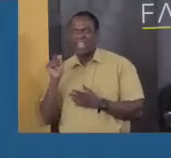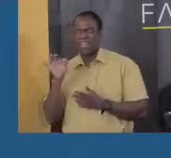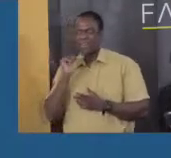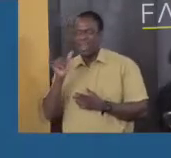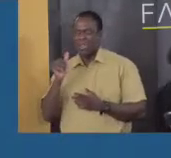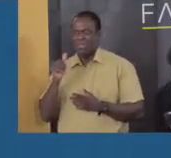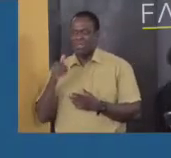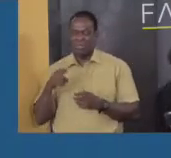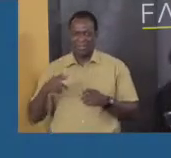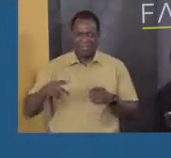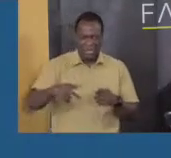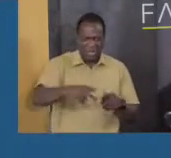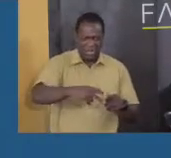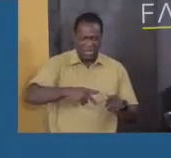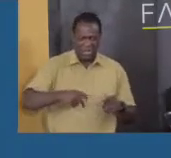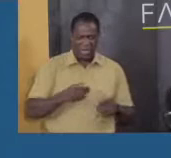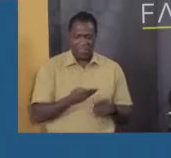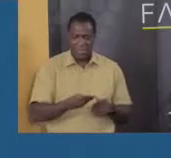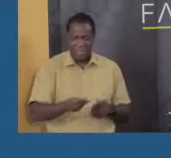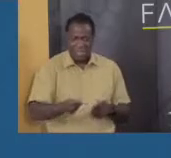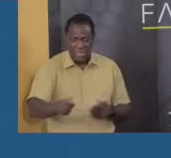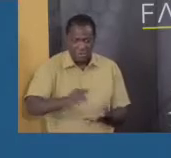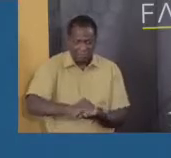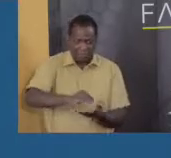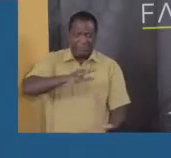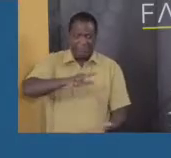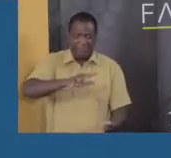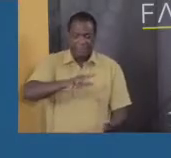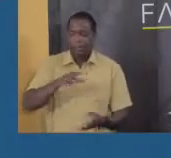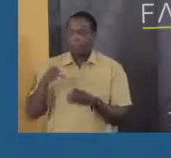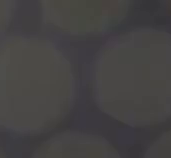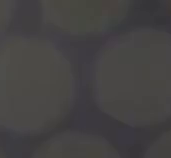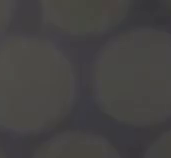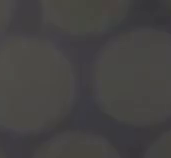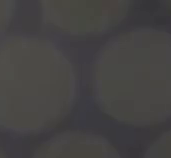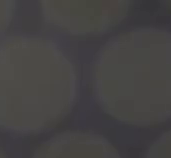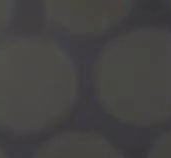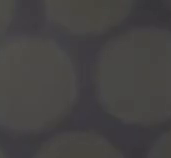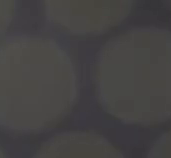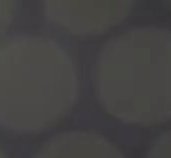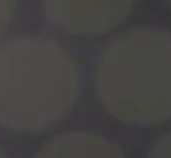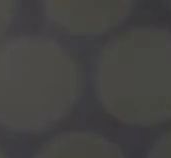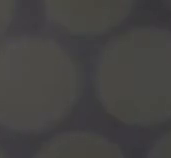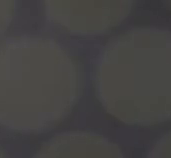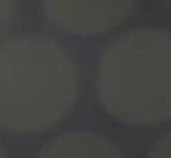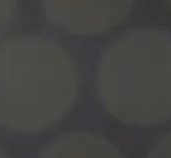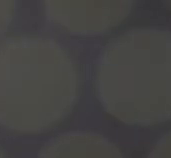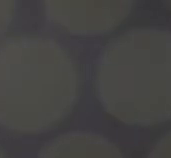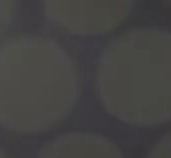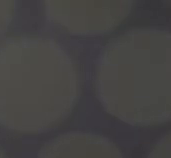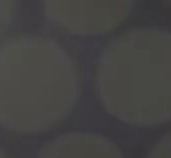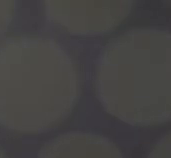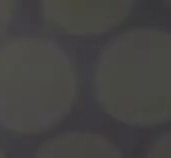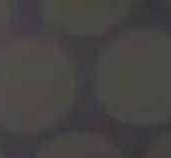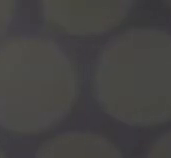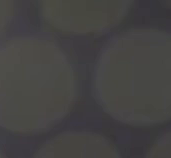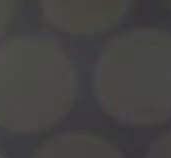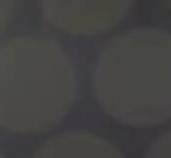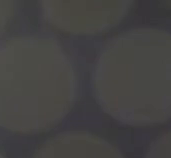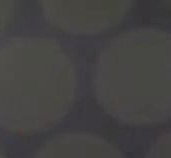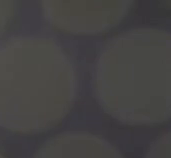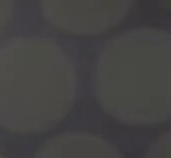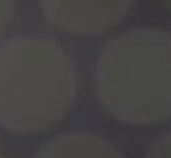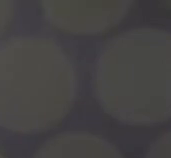cut to order. Now, if you have a reorder, you come back to the facility. But cut to order, you know that that